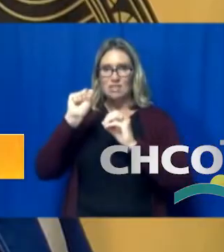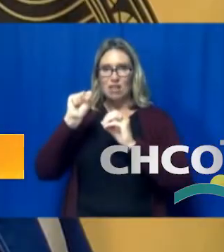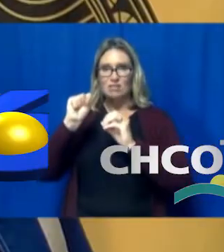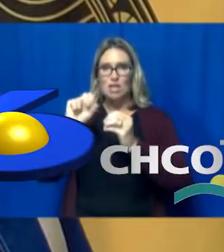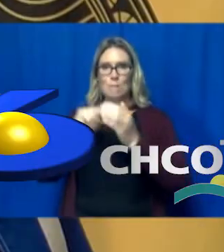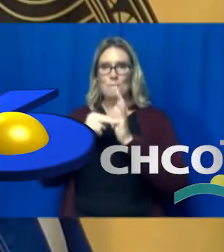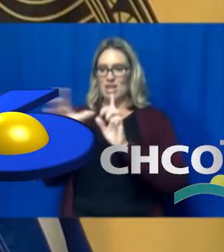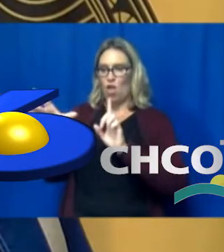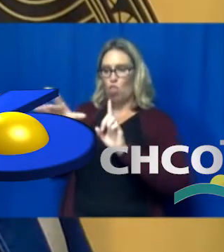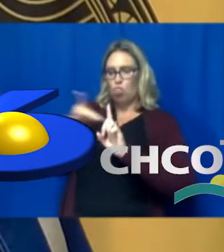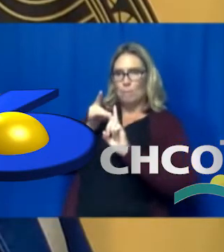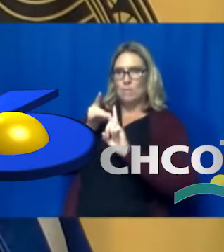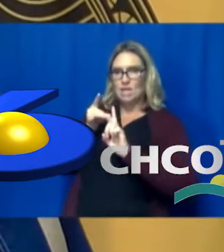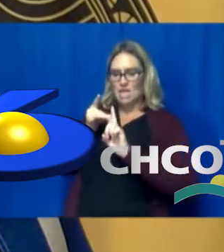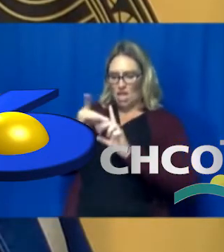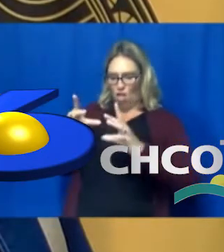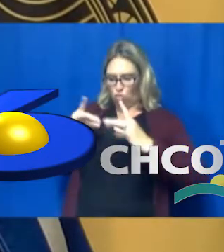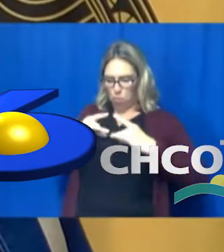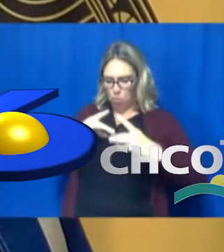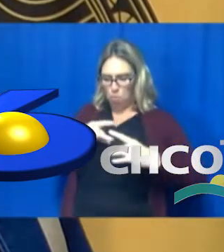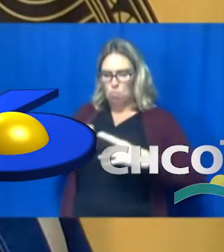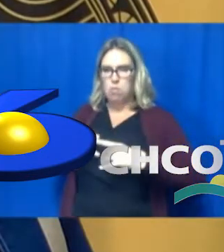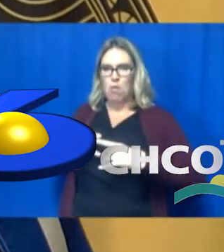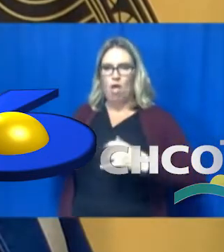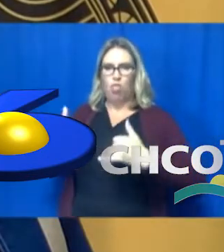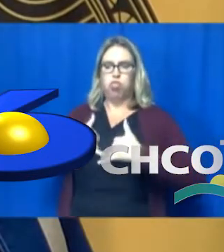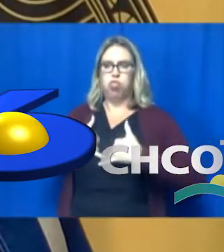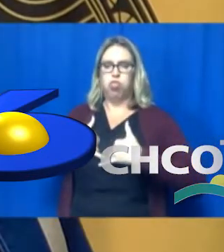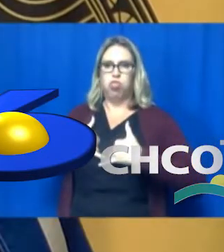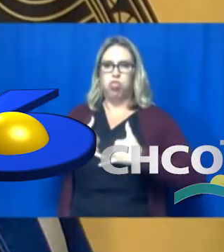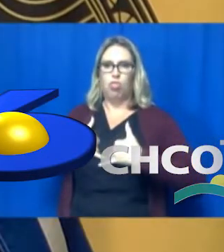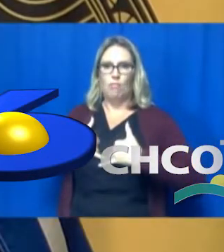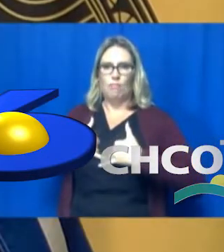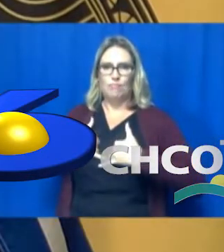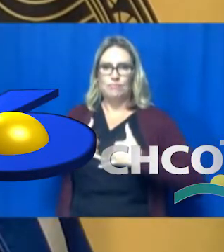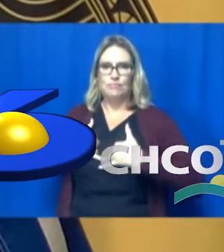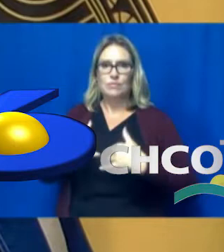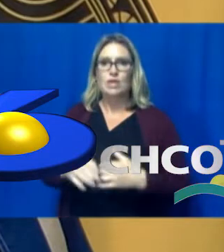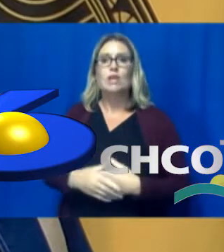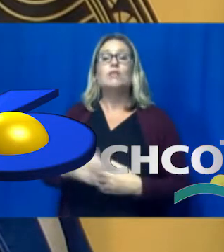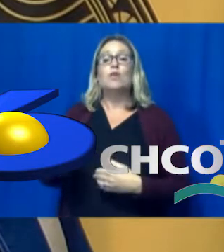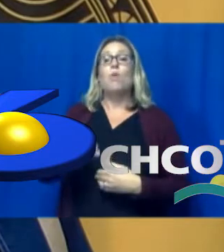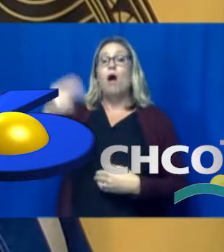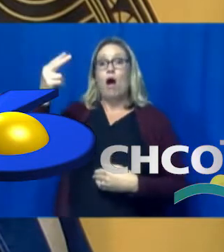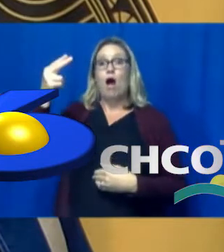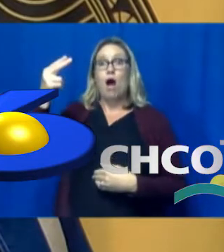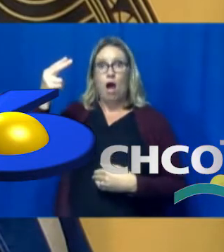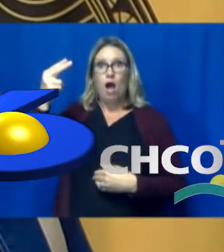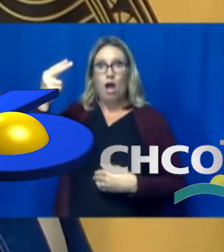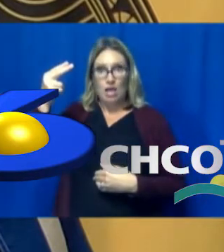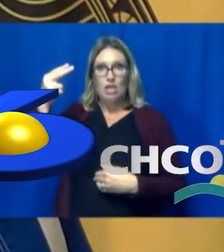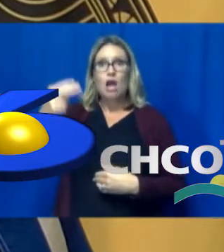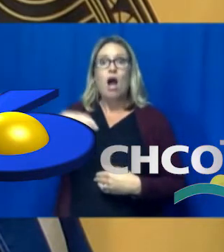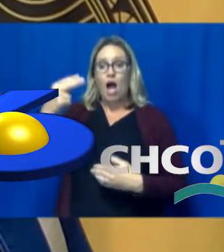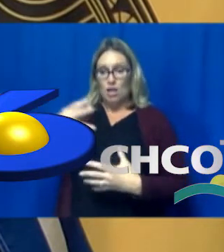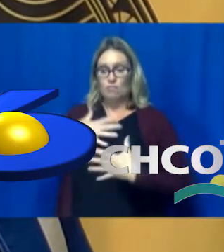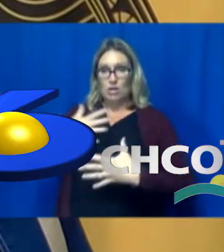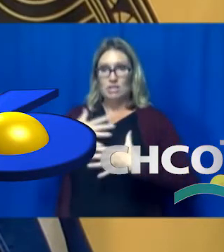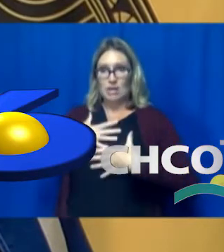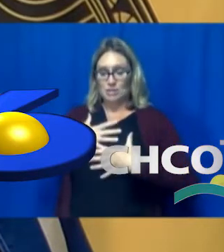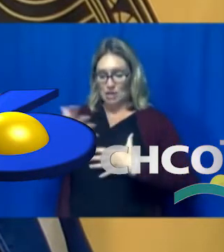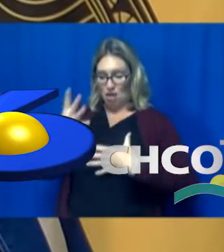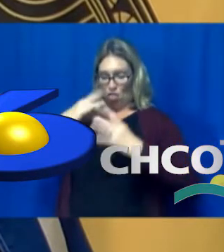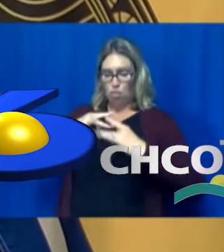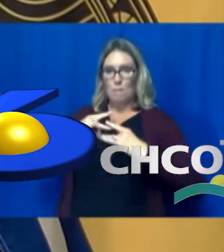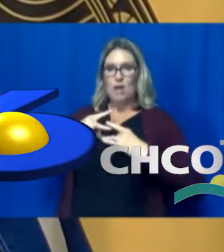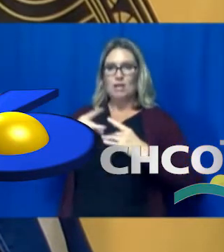This virus sticks to our cells better. So those two things, having high amounts of virus in respiratory secretions and the virus being stickier,